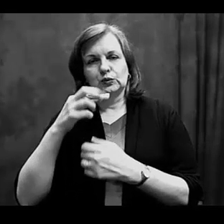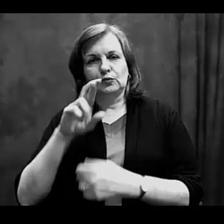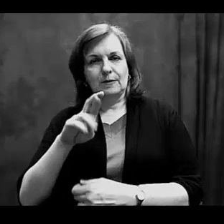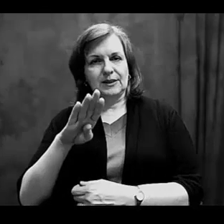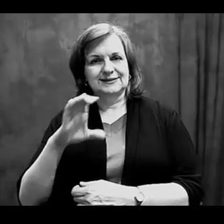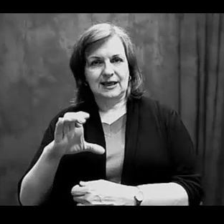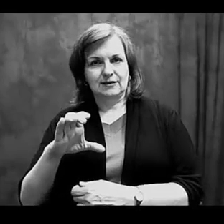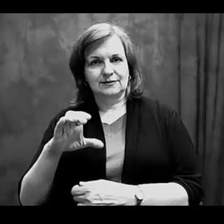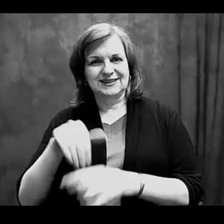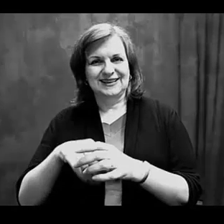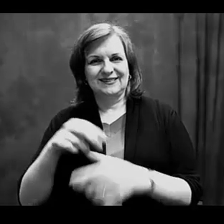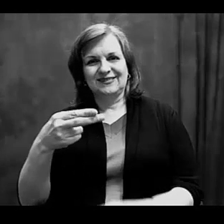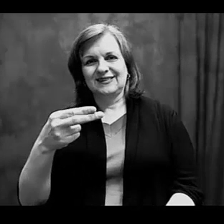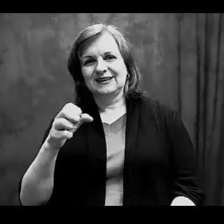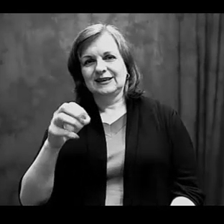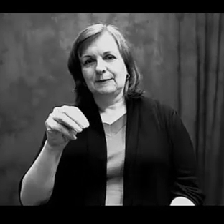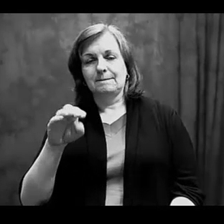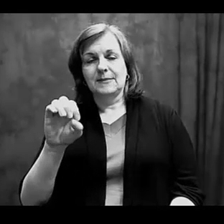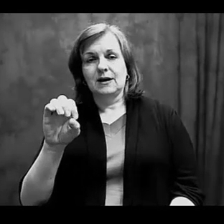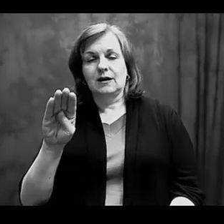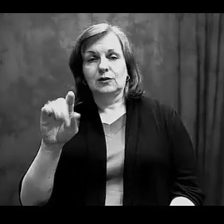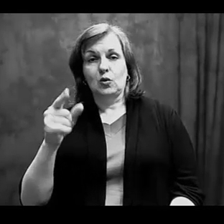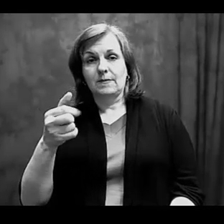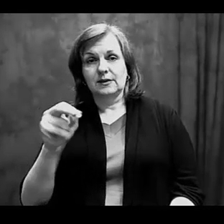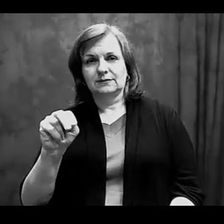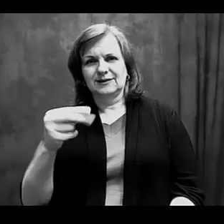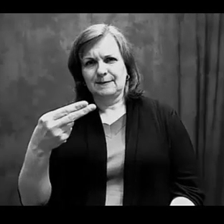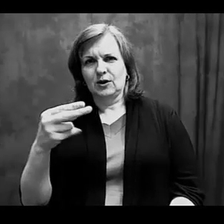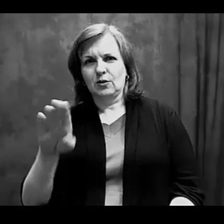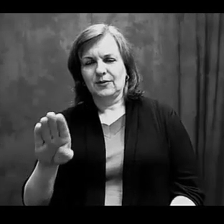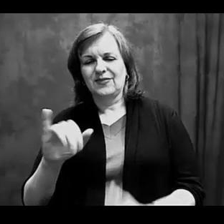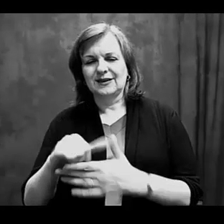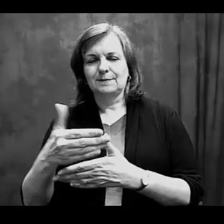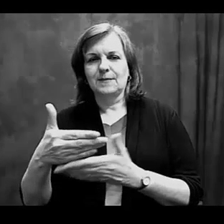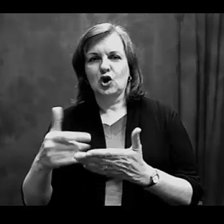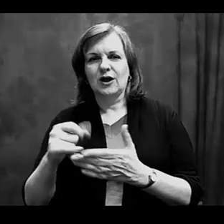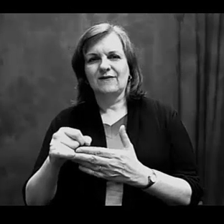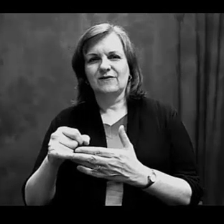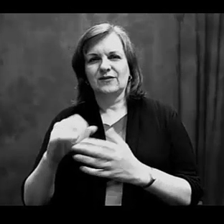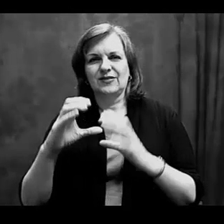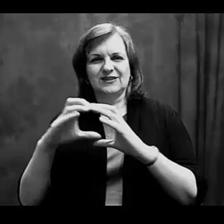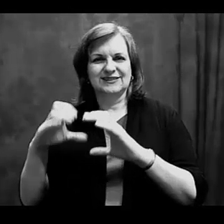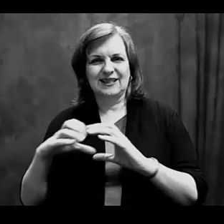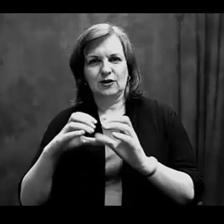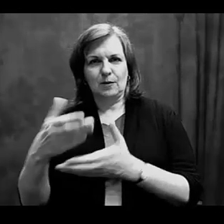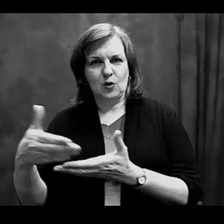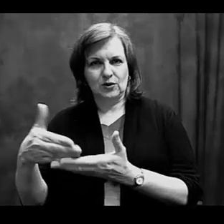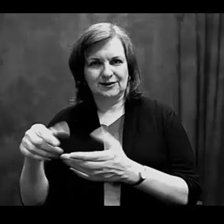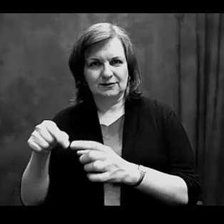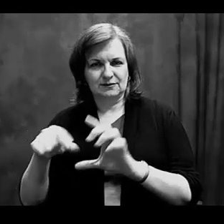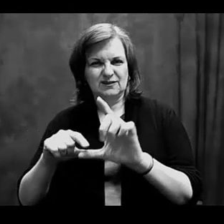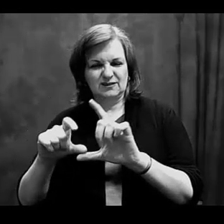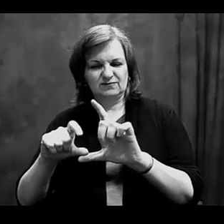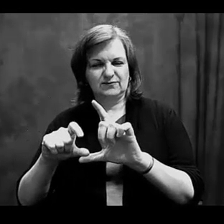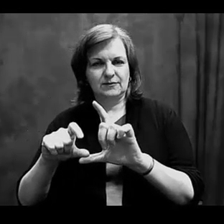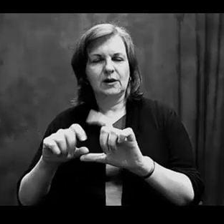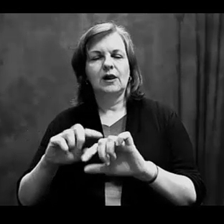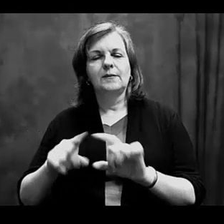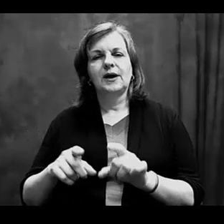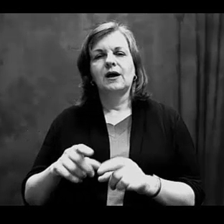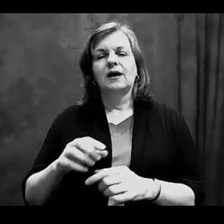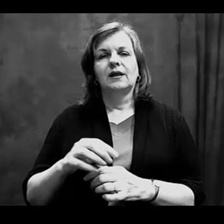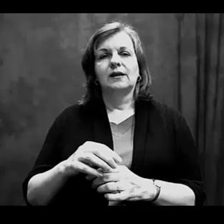Now, yes, some of those gases are going to be carried by hemoglobin in your red blood cells that would be part of the cellular elements